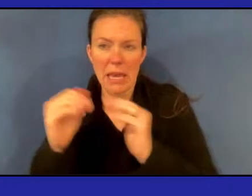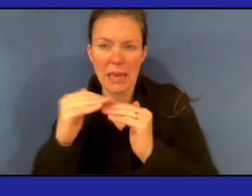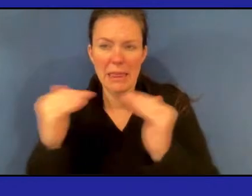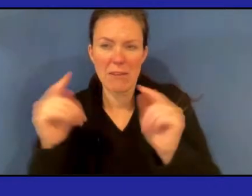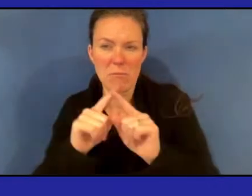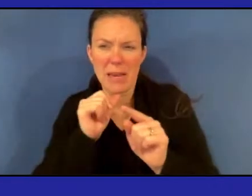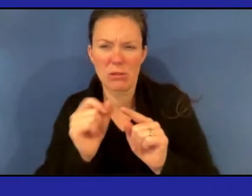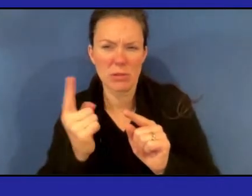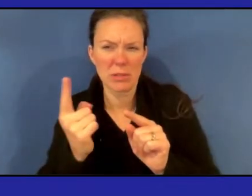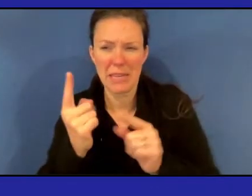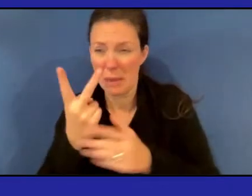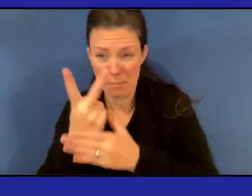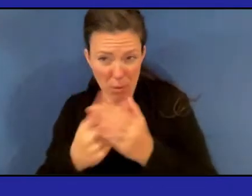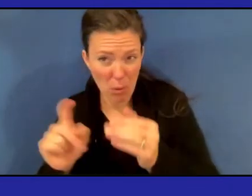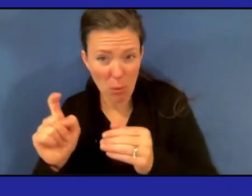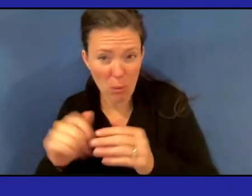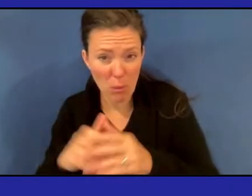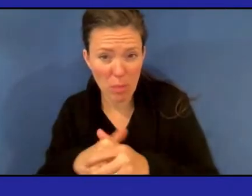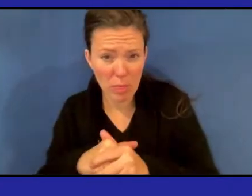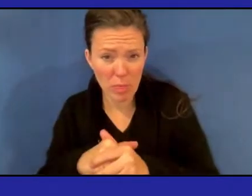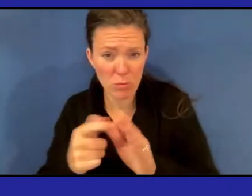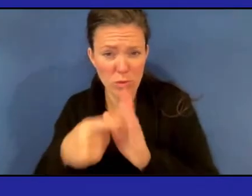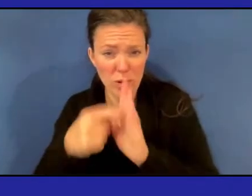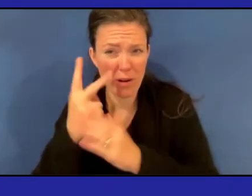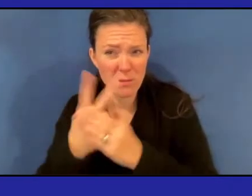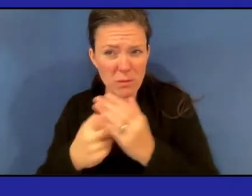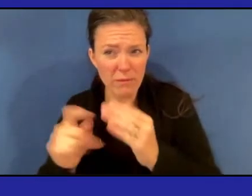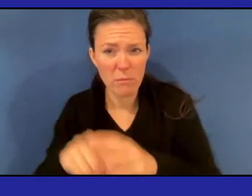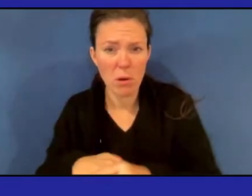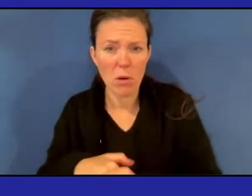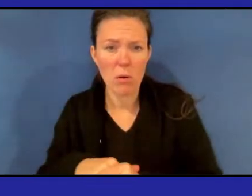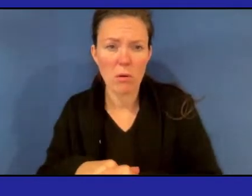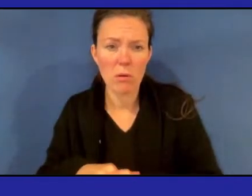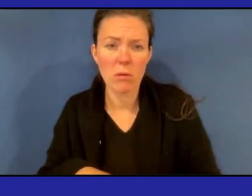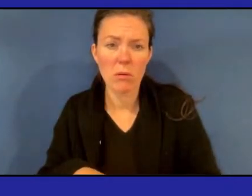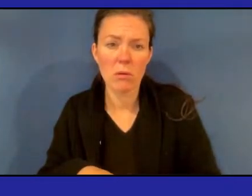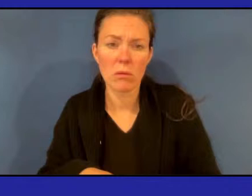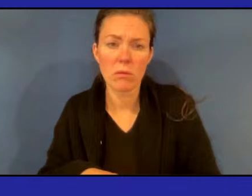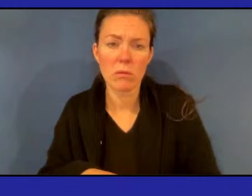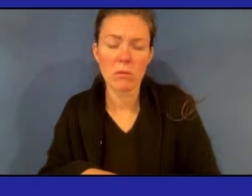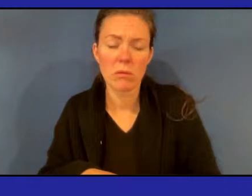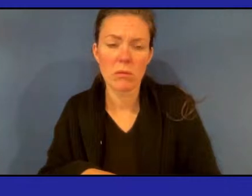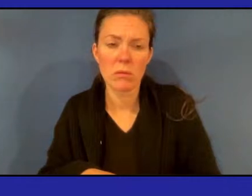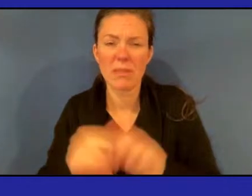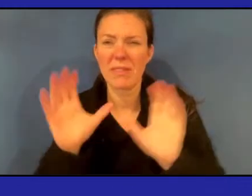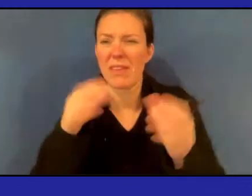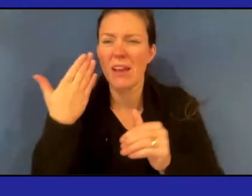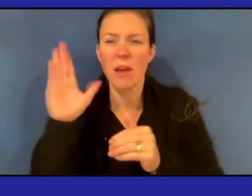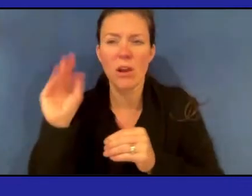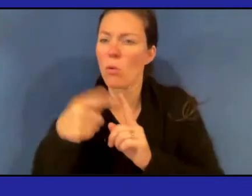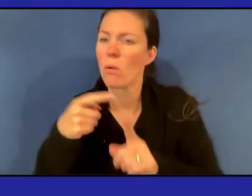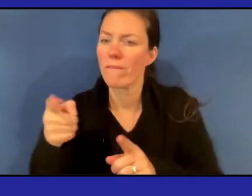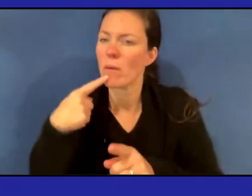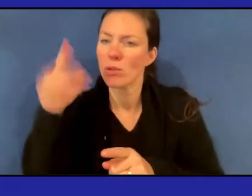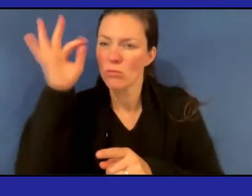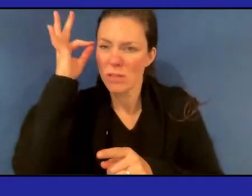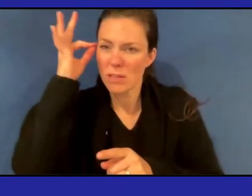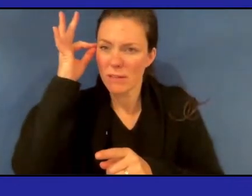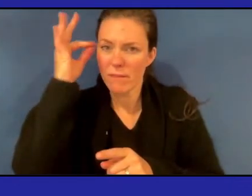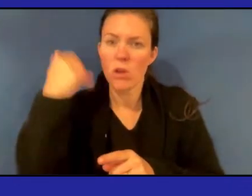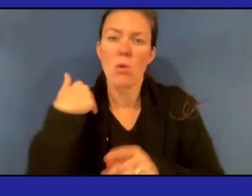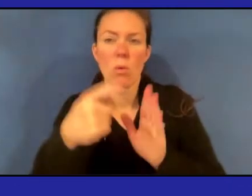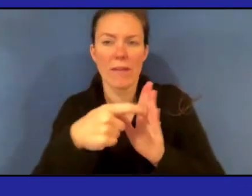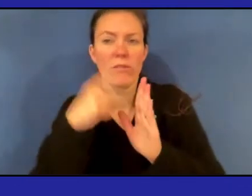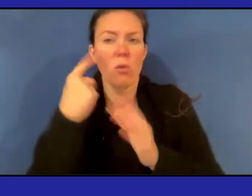both? You have requirements for both? I don't know where these categories are coming from. You said it was federal. We have requirements for both,